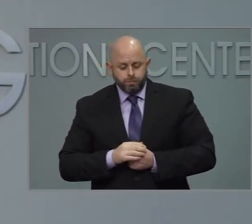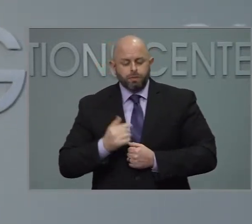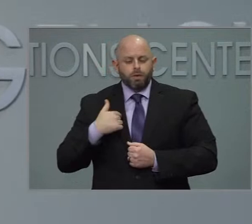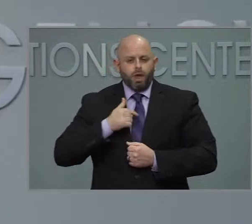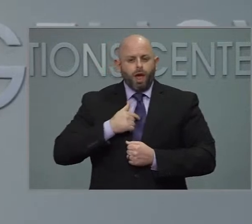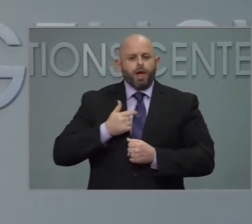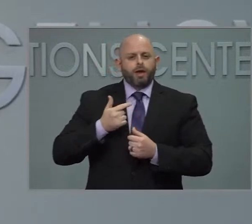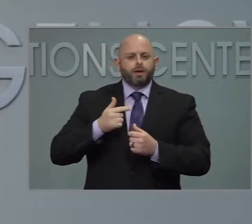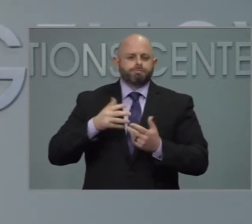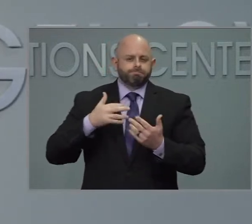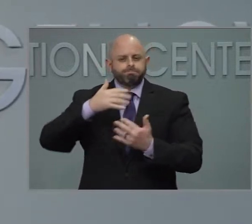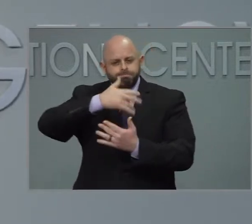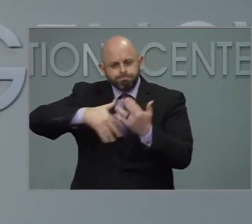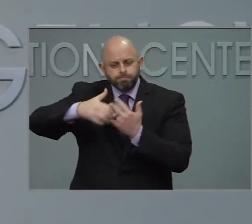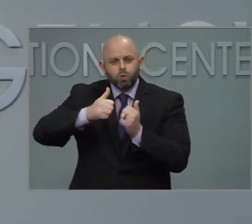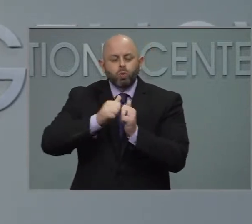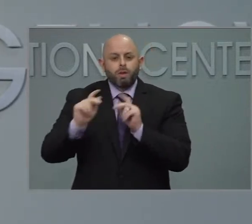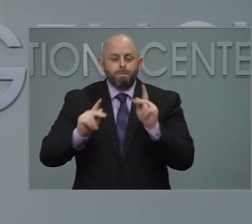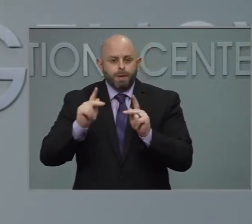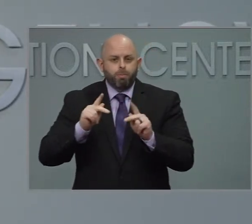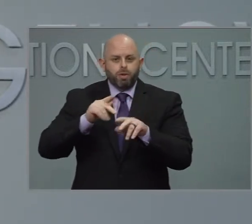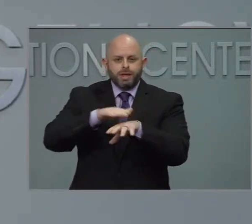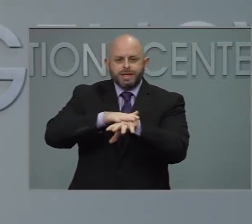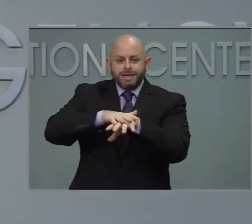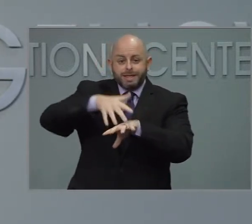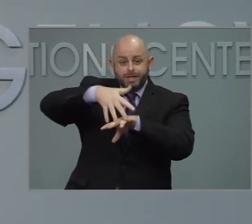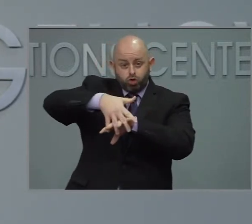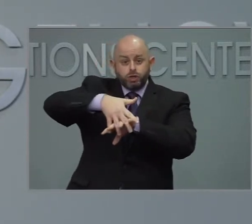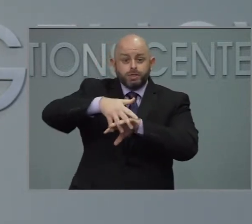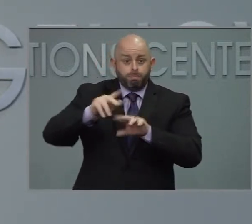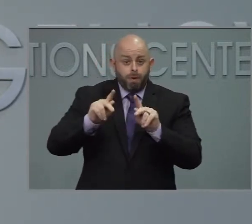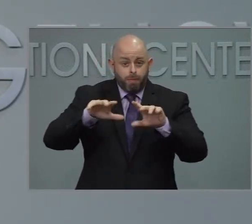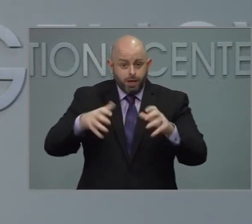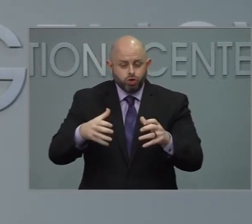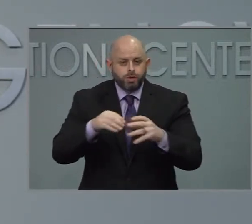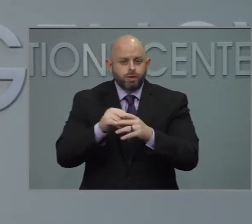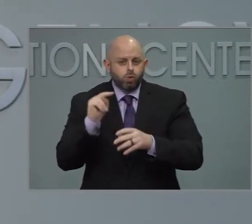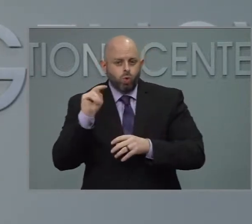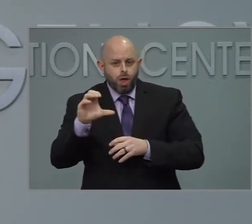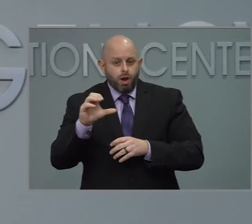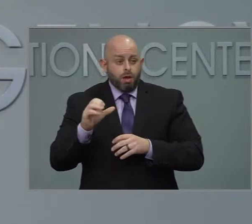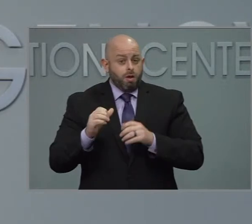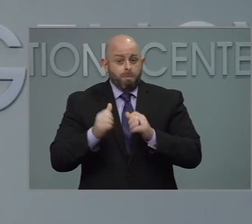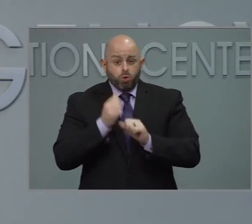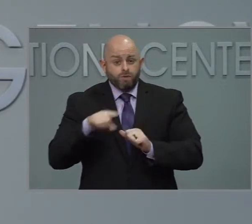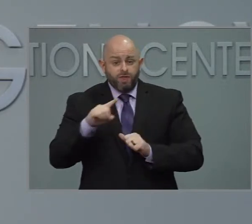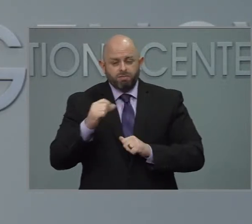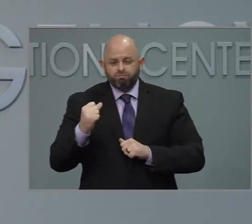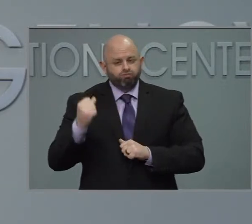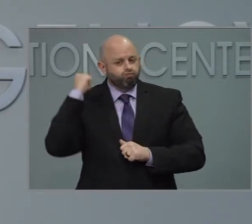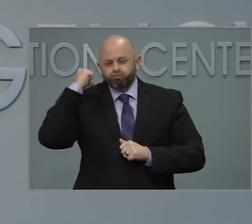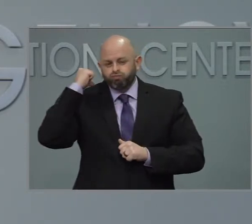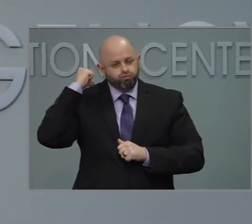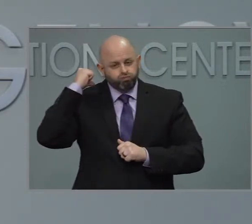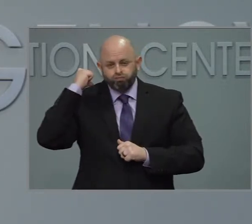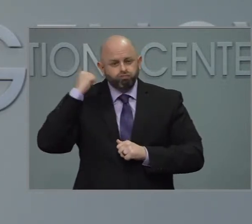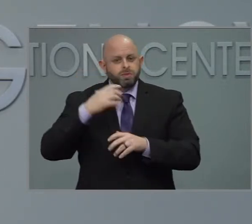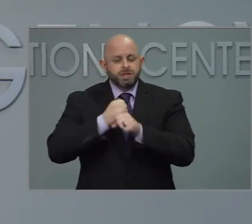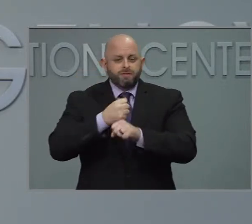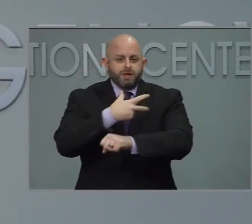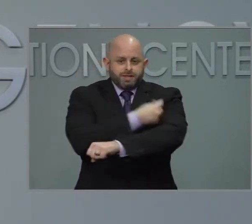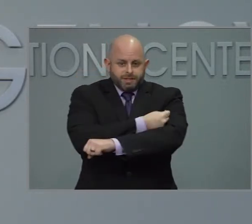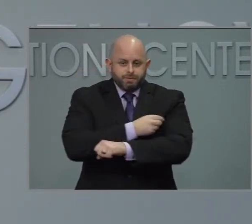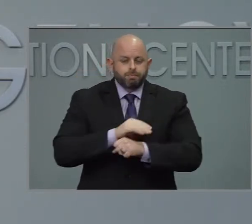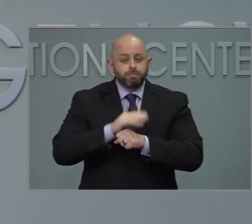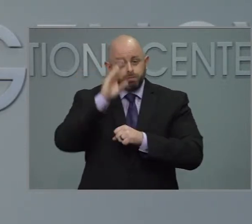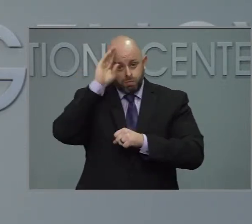Carolina, and every person I spoke with pretty much was not planning to get the vaccine. As you know, North Carolina has a very large